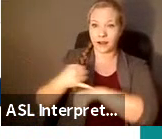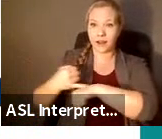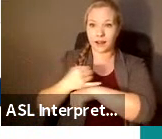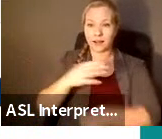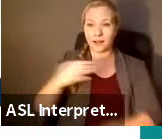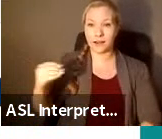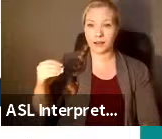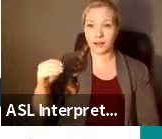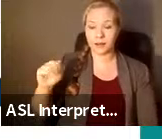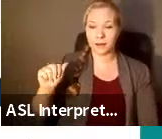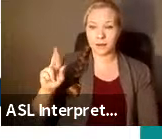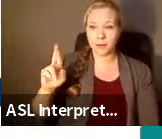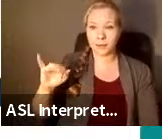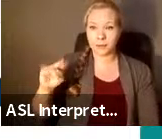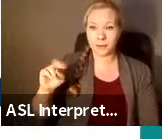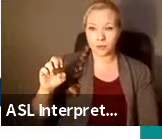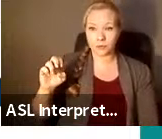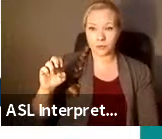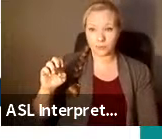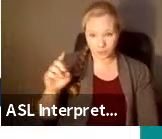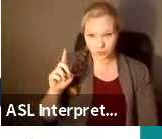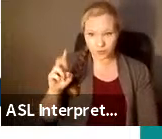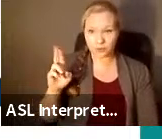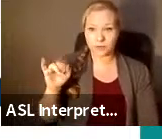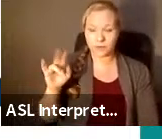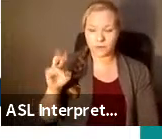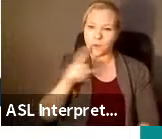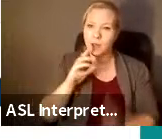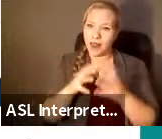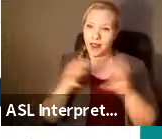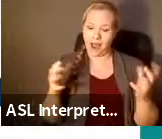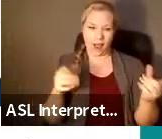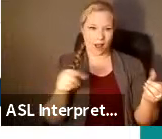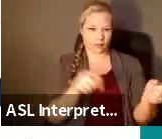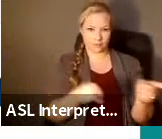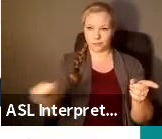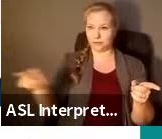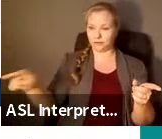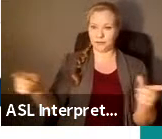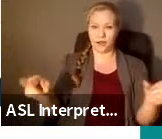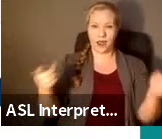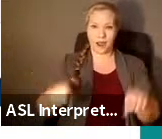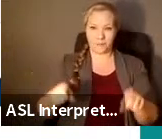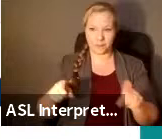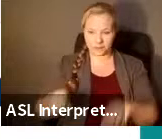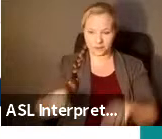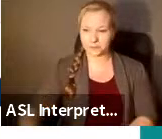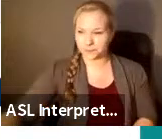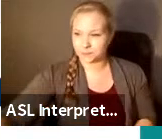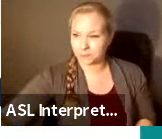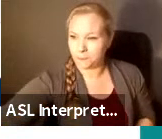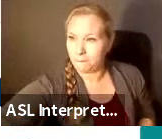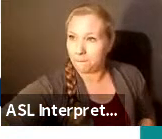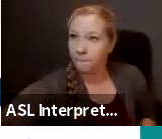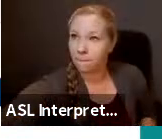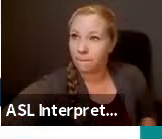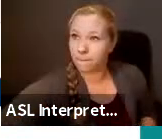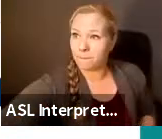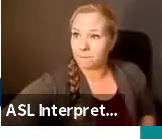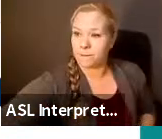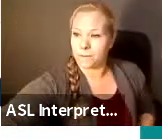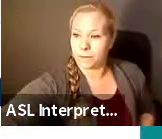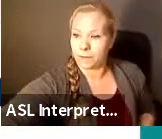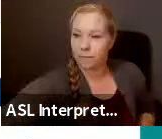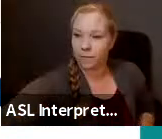going on here, and we want to give you a sampling of the types